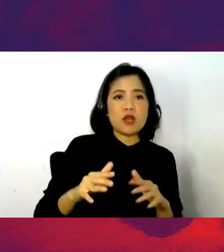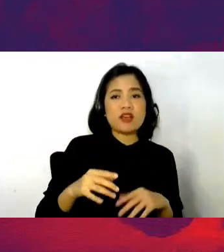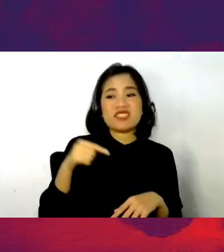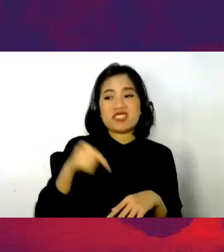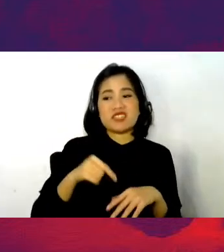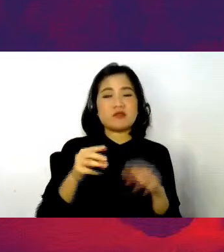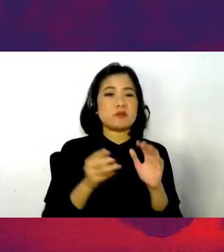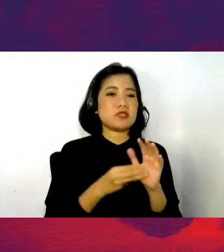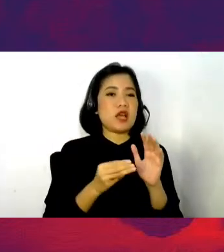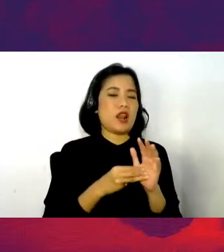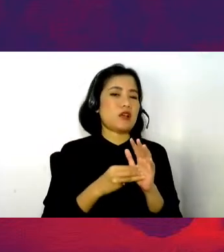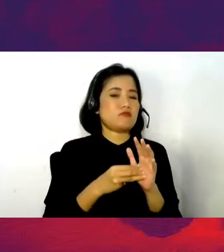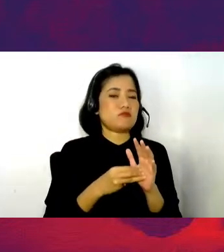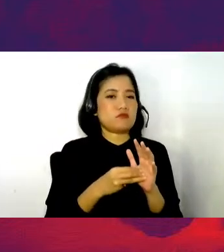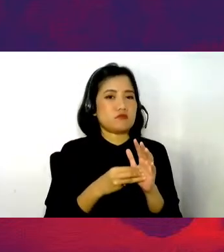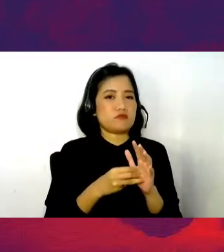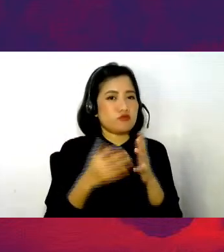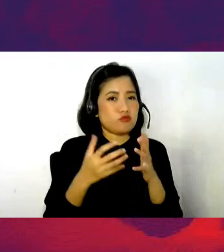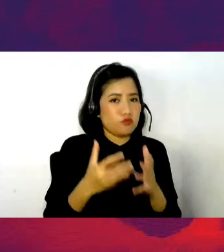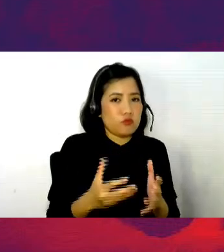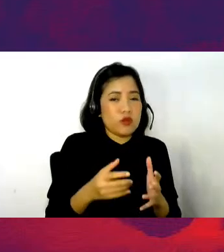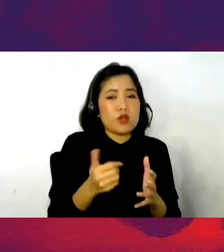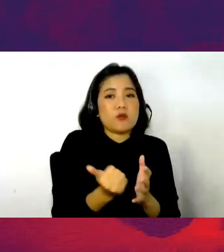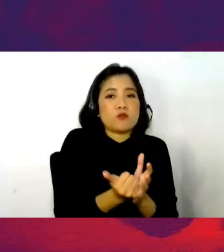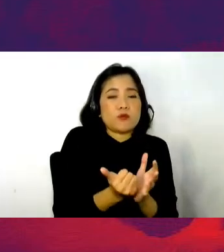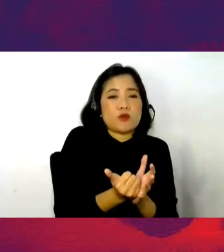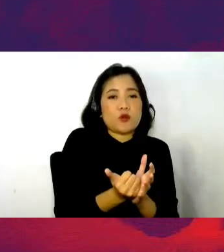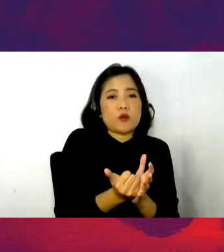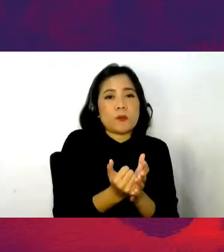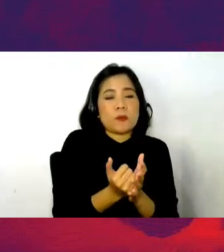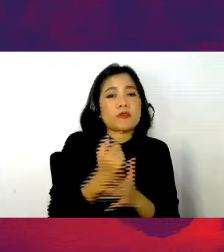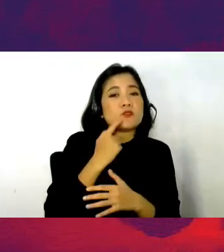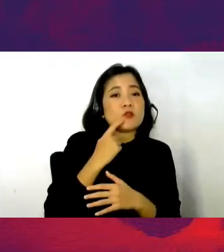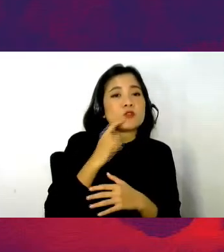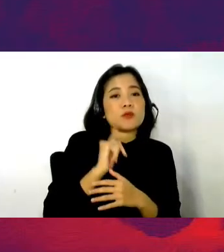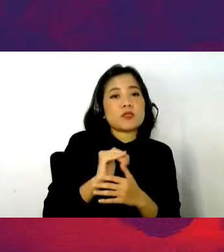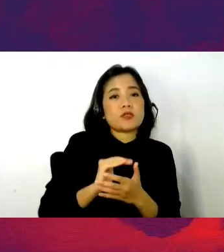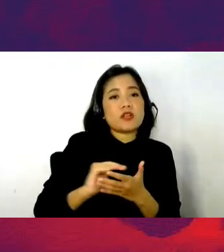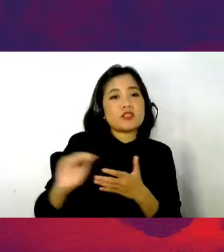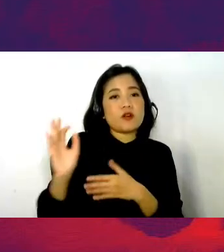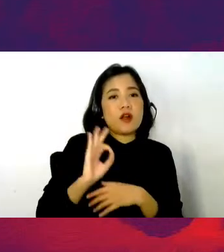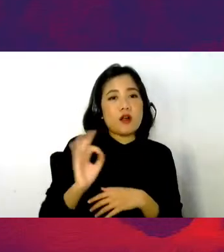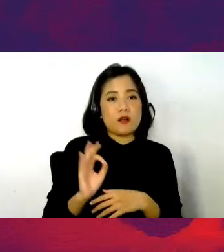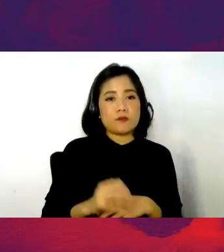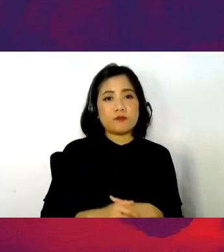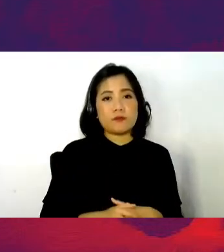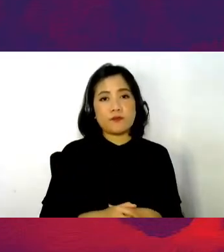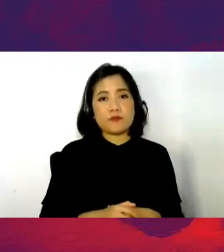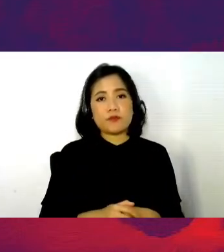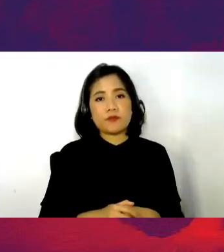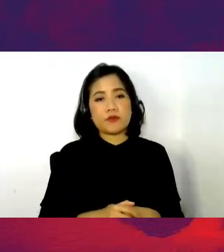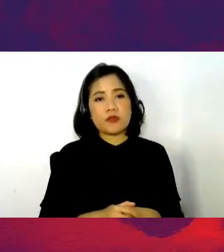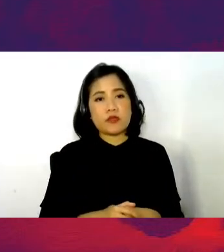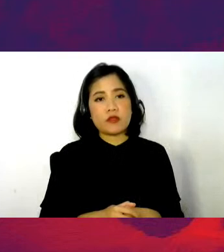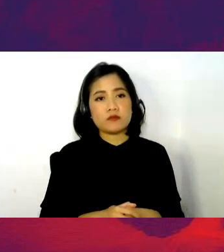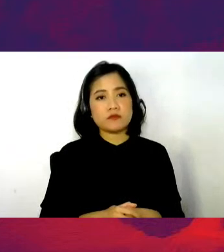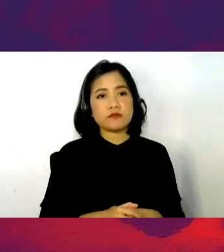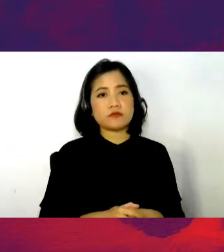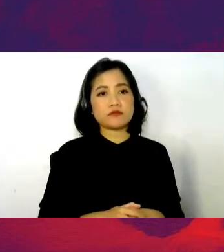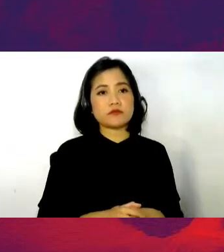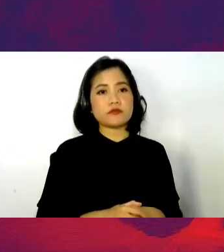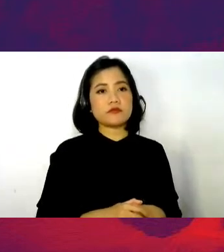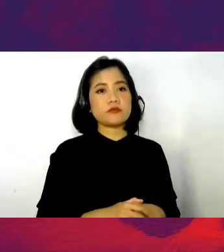Who's using the MPIs? We've seen it in the discussion today. Lots of governments, including